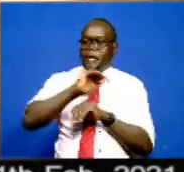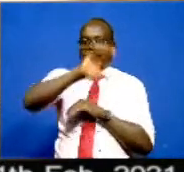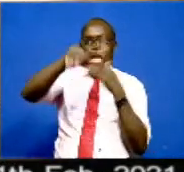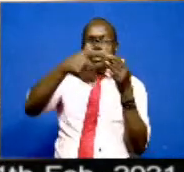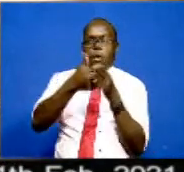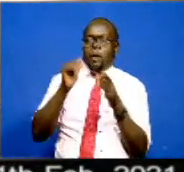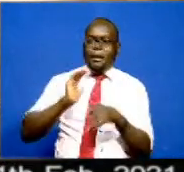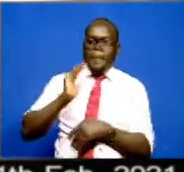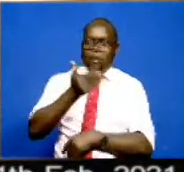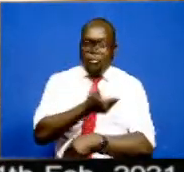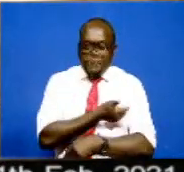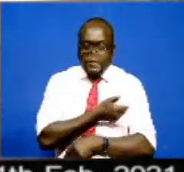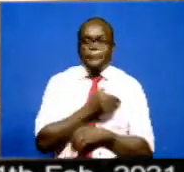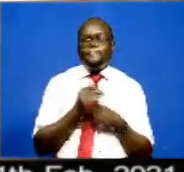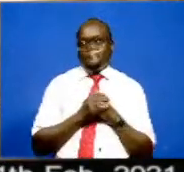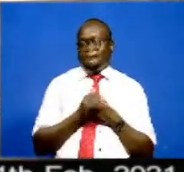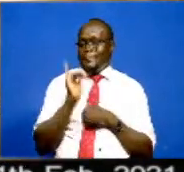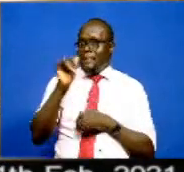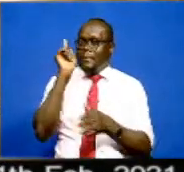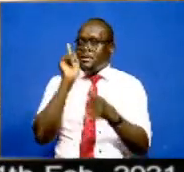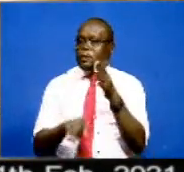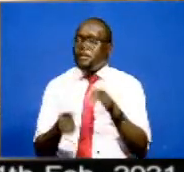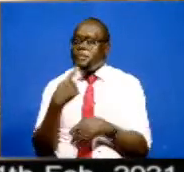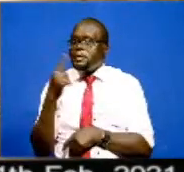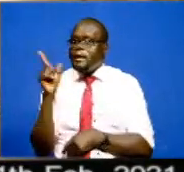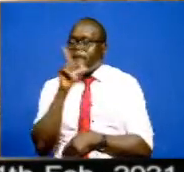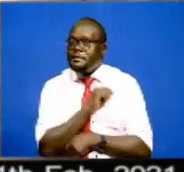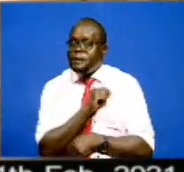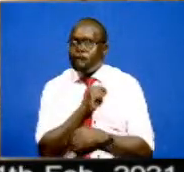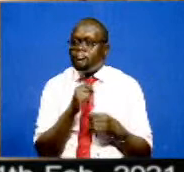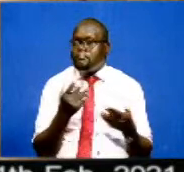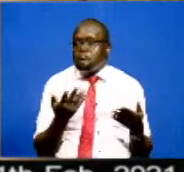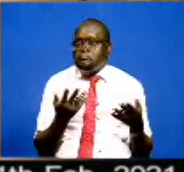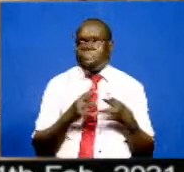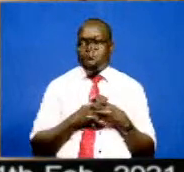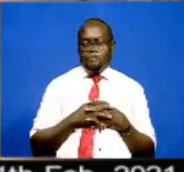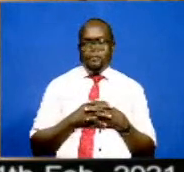the committees. Is that what you are saying?